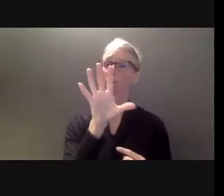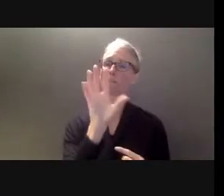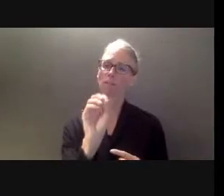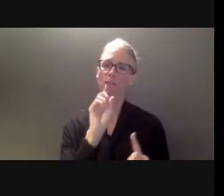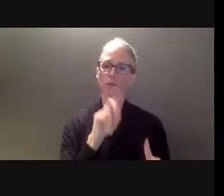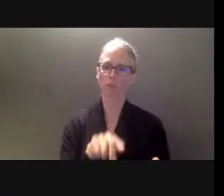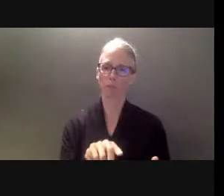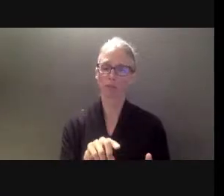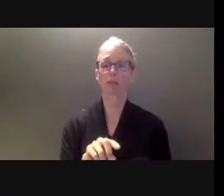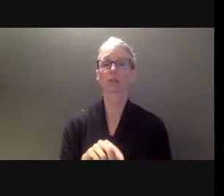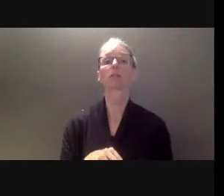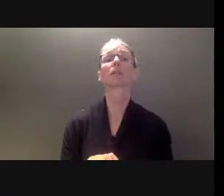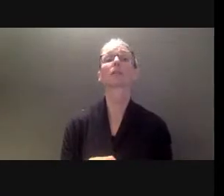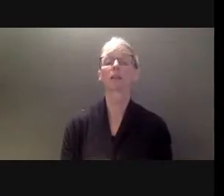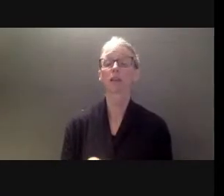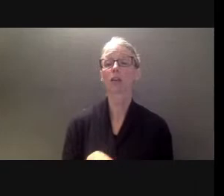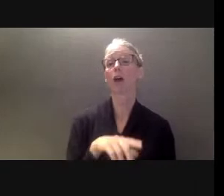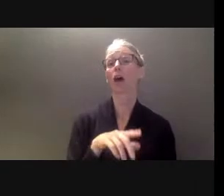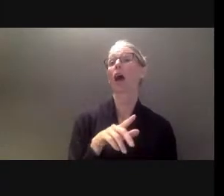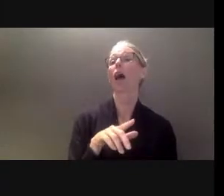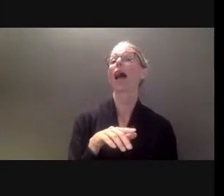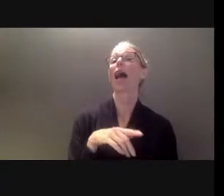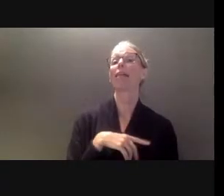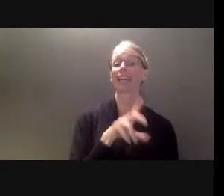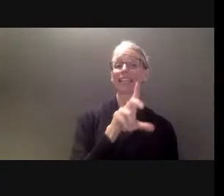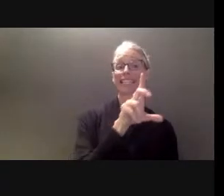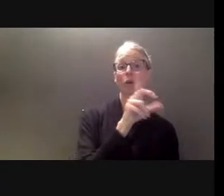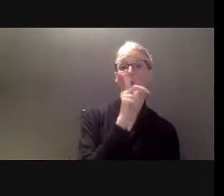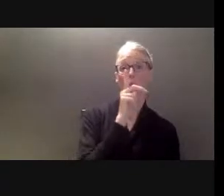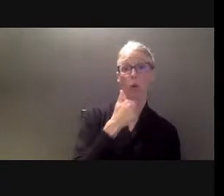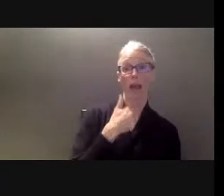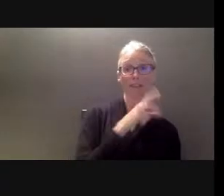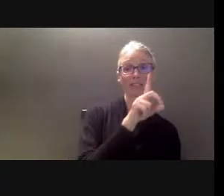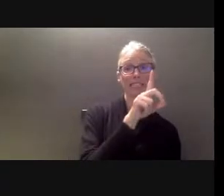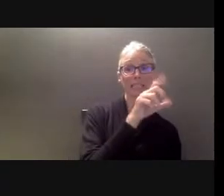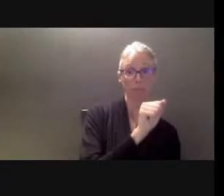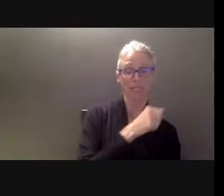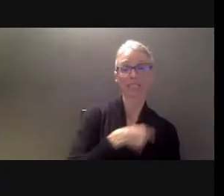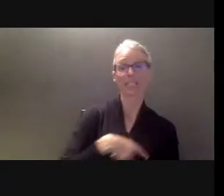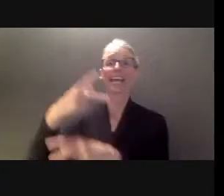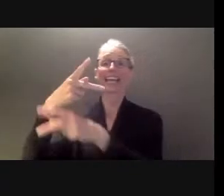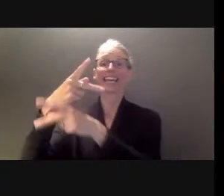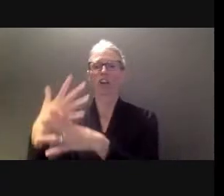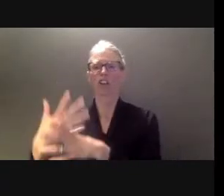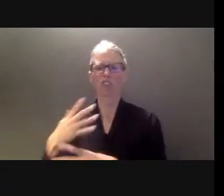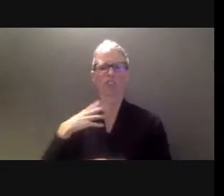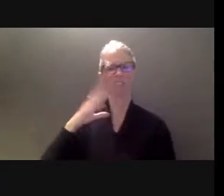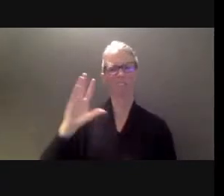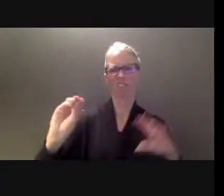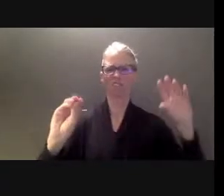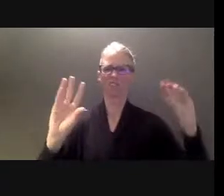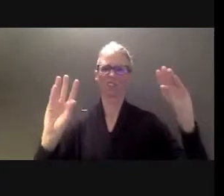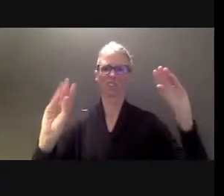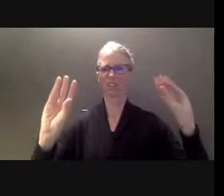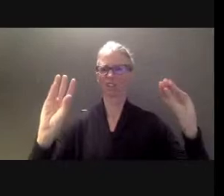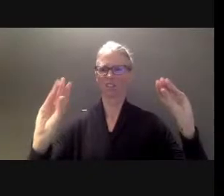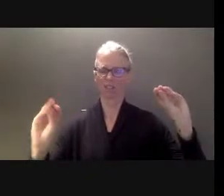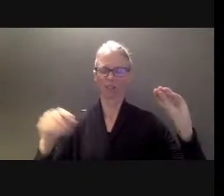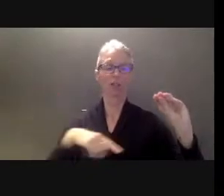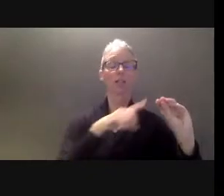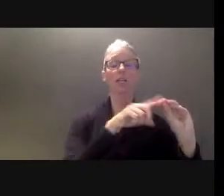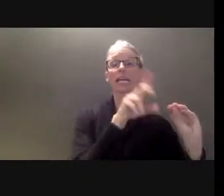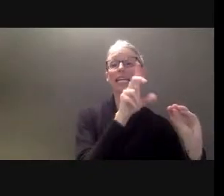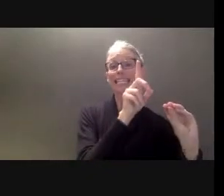split on people with disabilities and caregivers. Of the people with disabilities, about 2/3